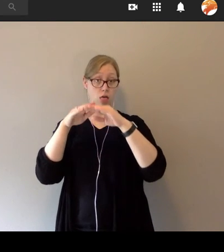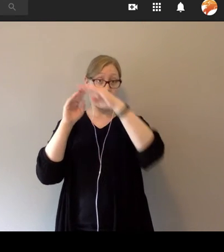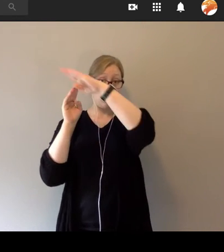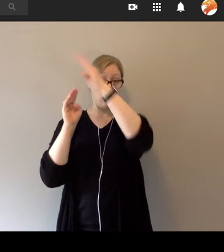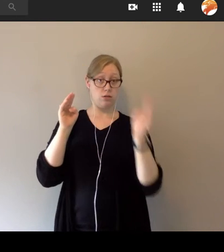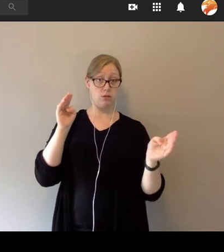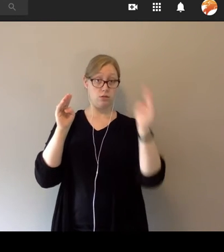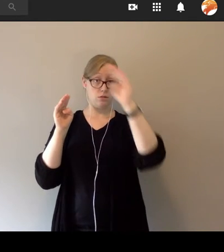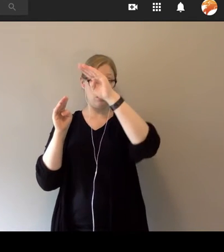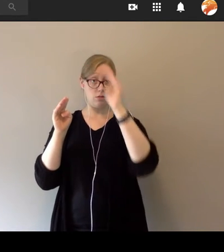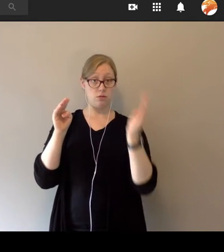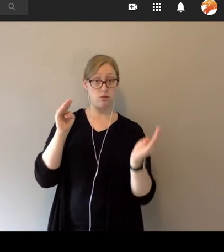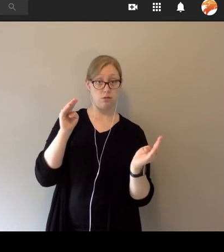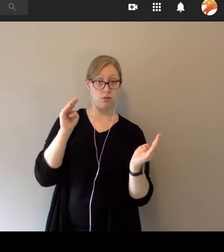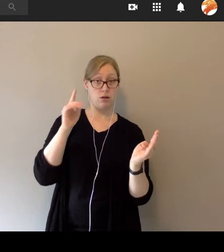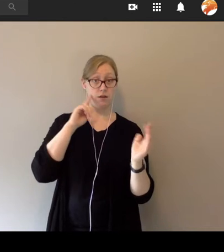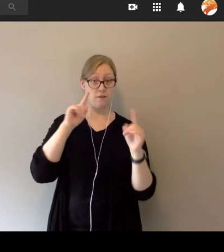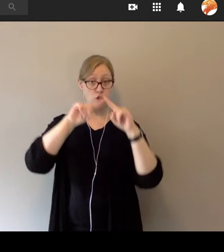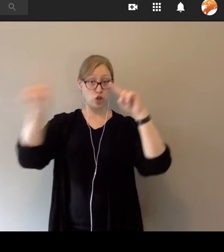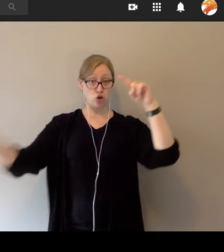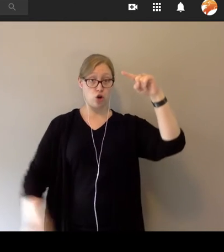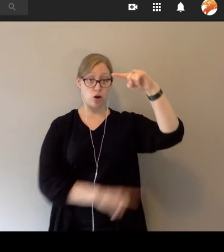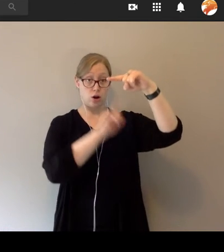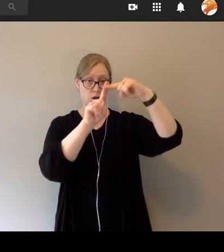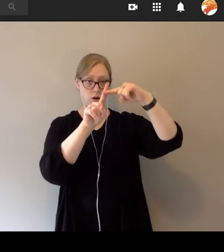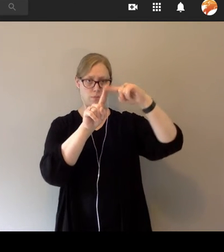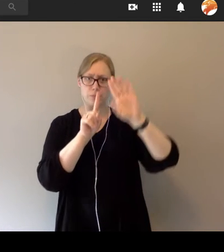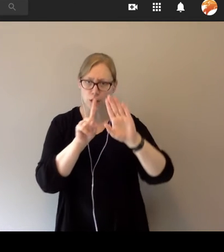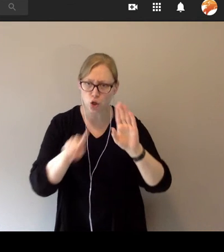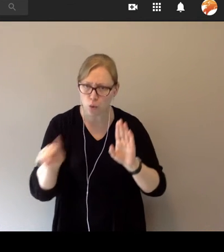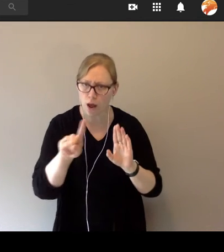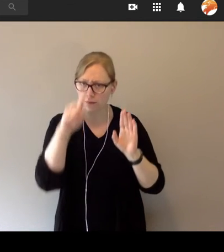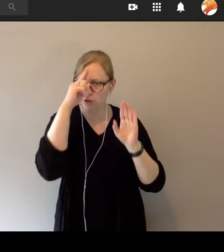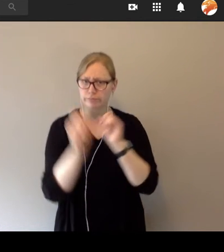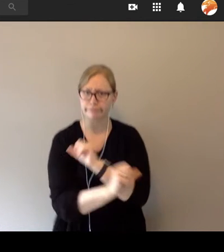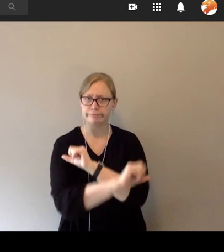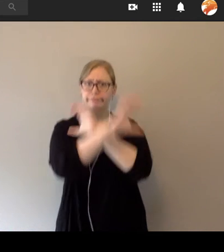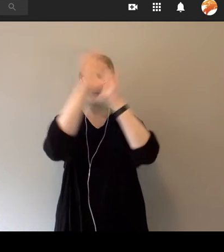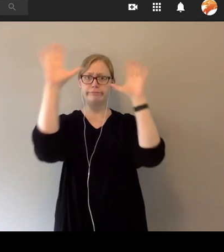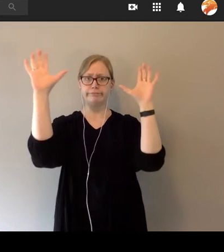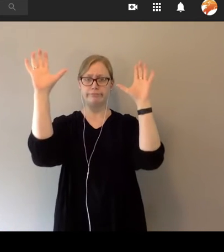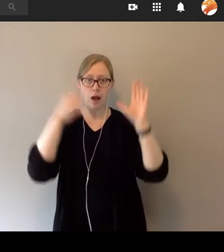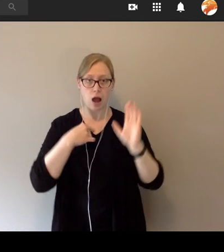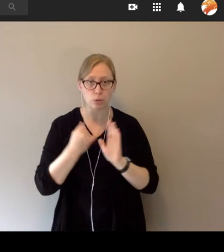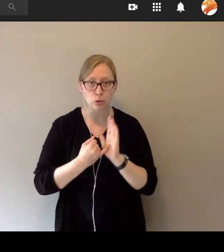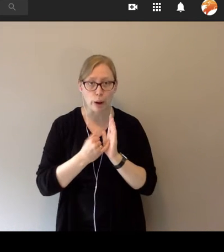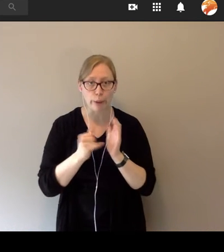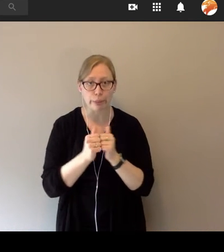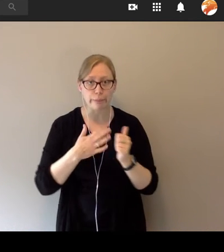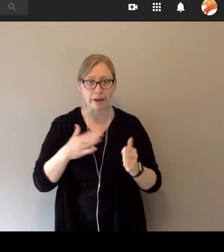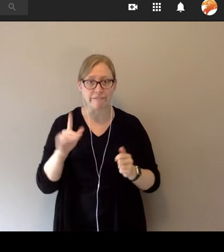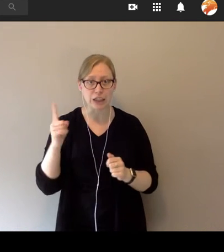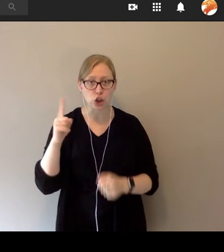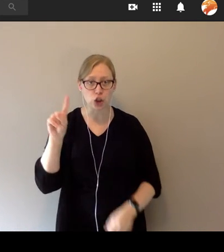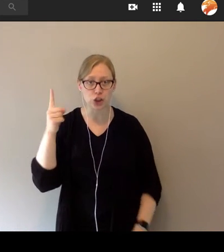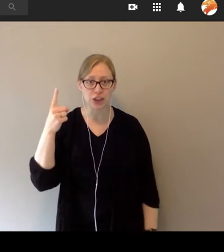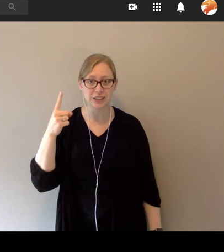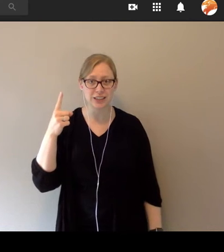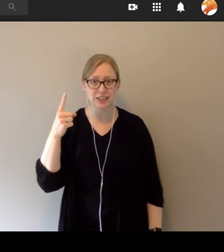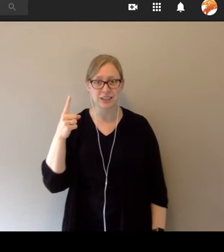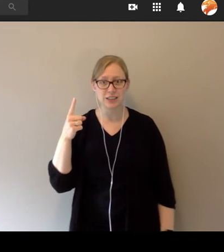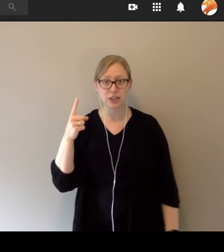hypotenuse, you got to use your imagination now because Mr. Benson's drawing with his finger, but this hypotenuse